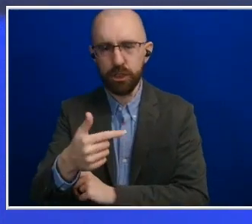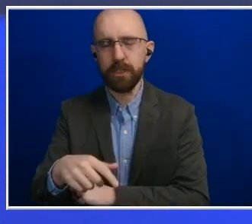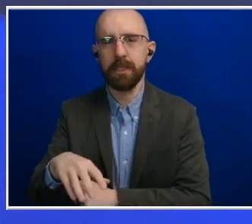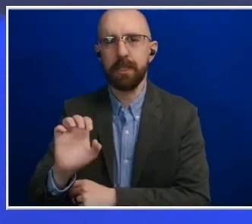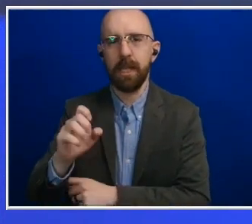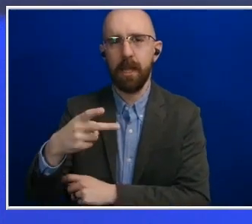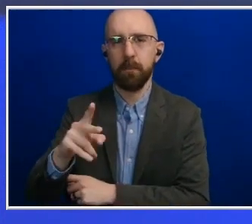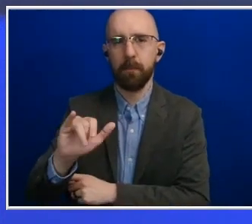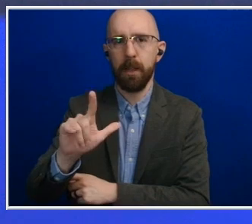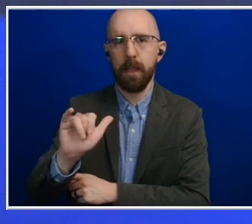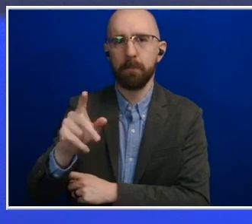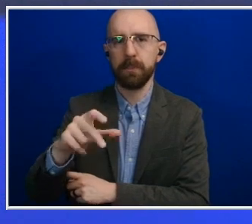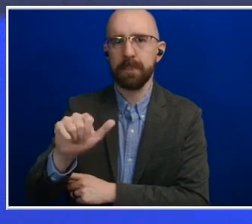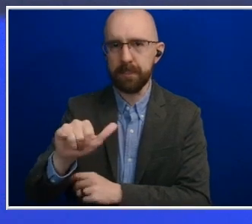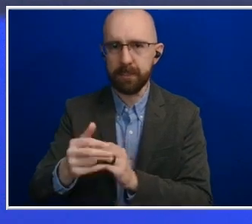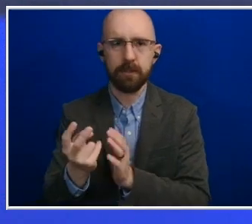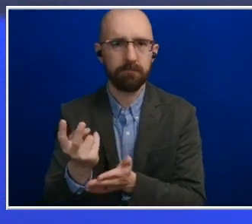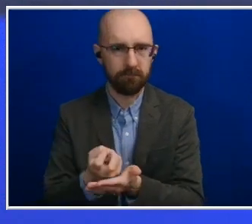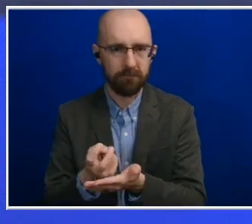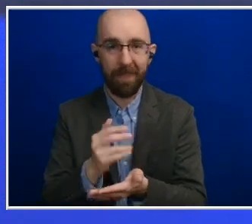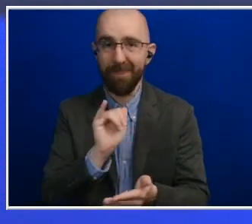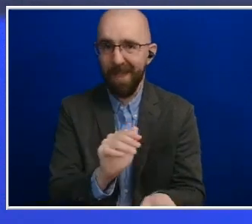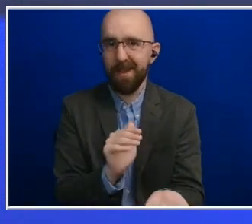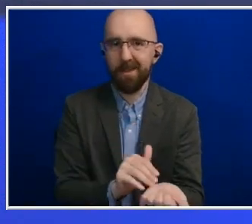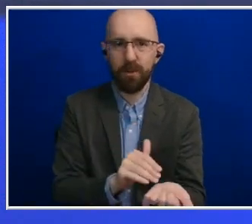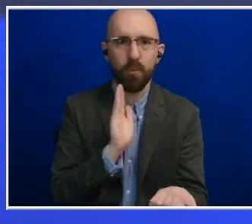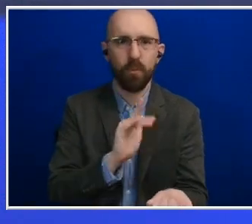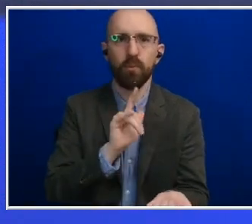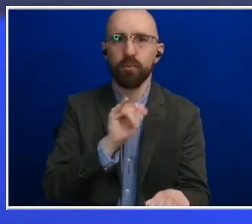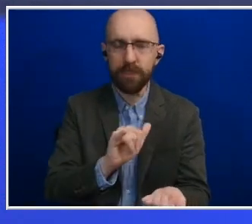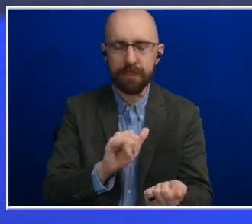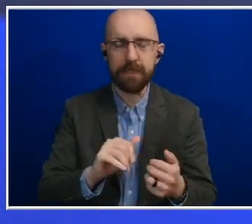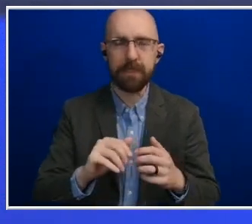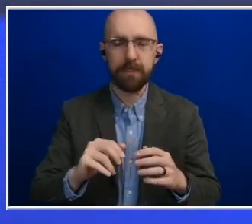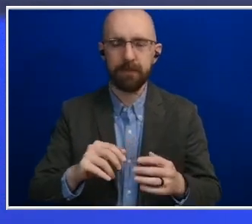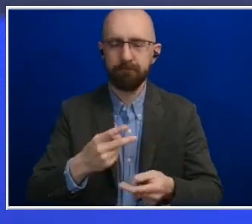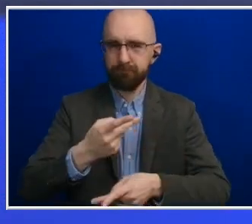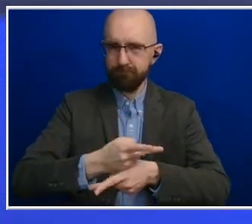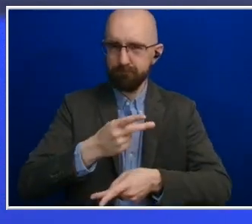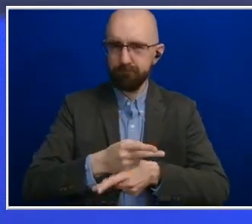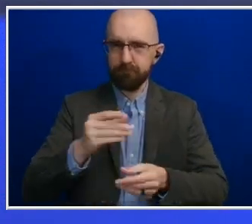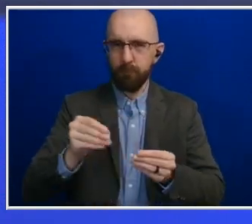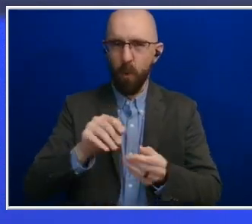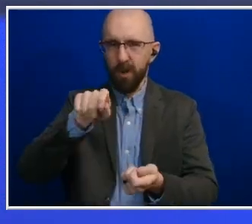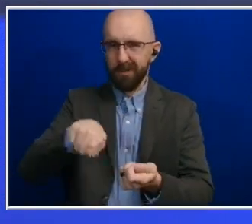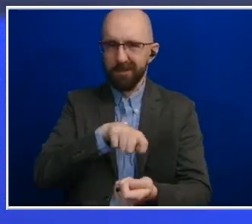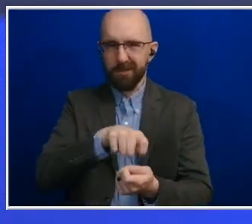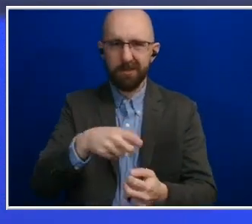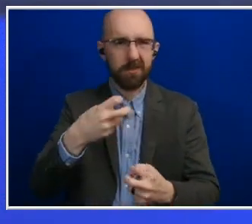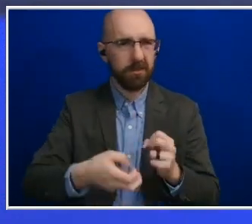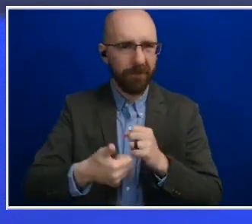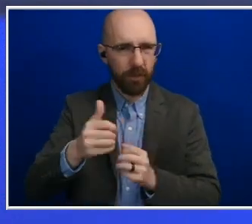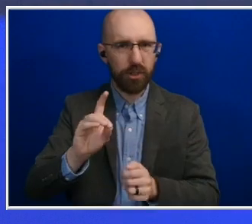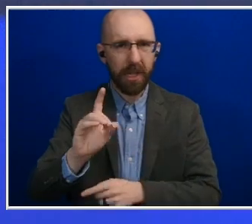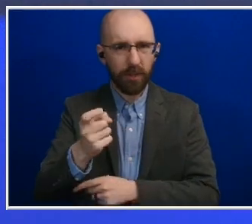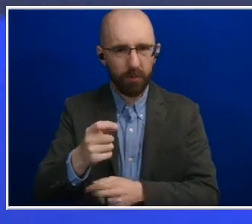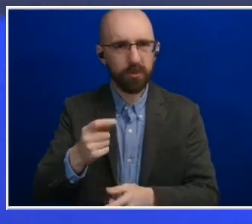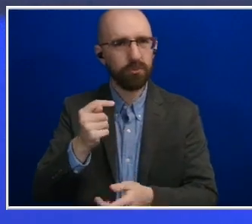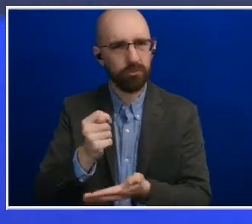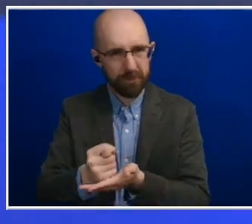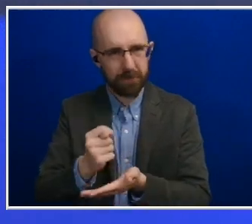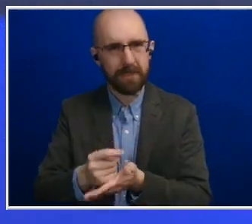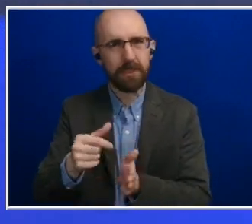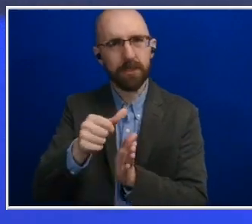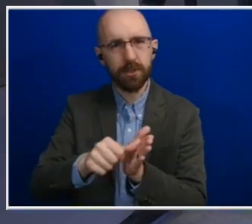physician that then would really be able to handle what might be a harder diagnosis or harder treatment and surgical options and things like